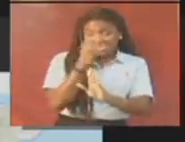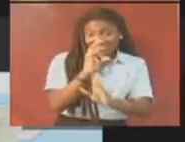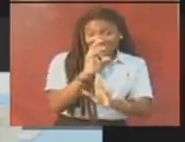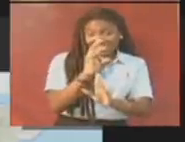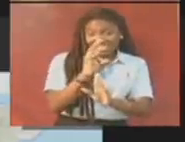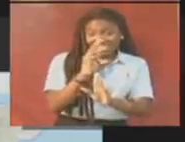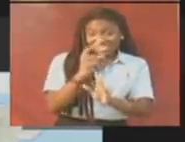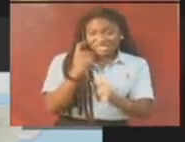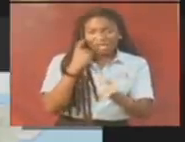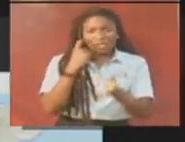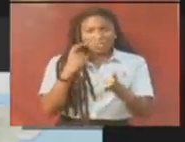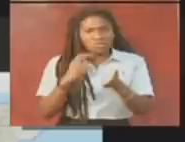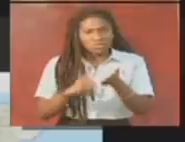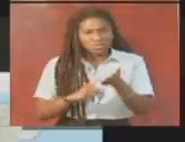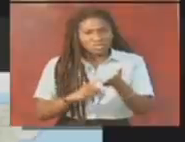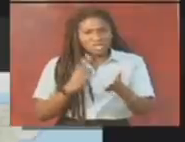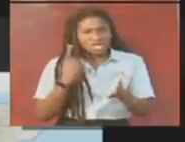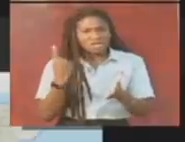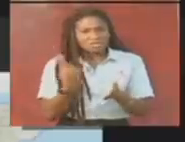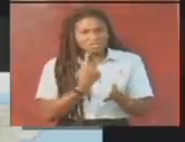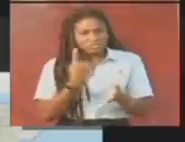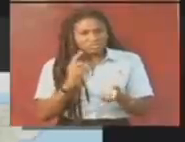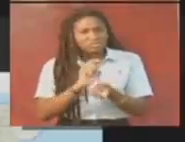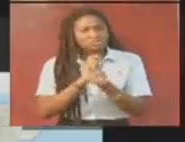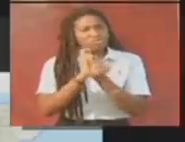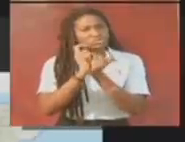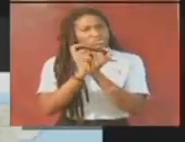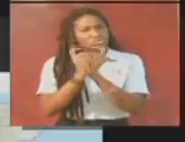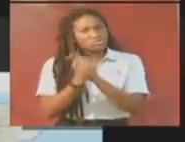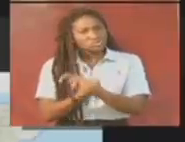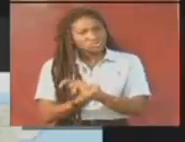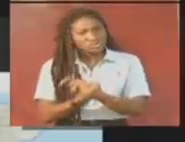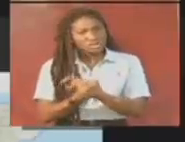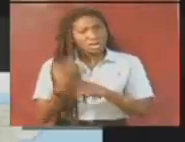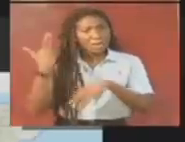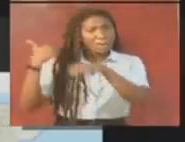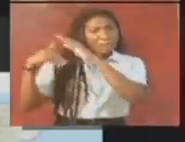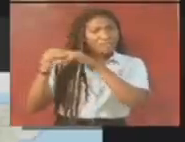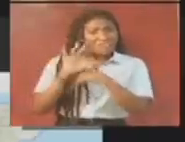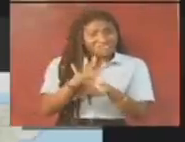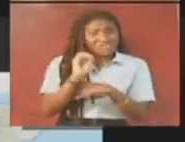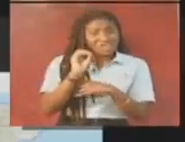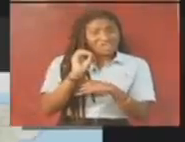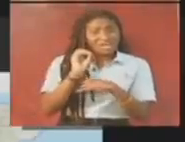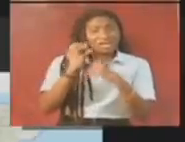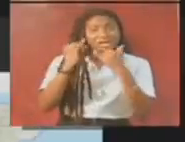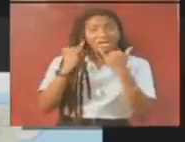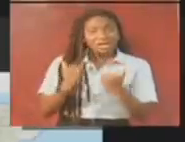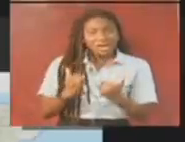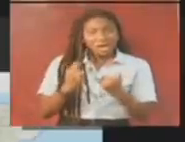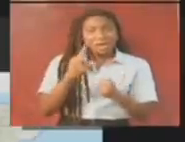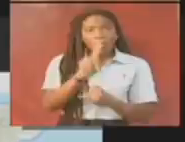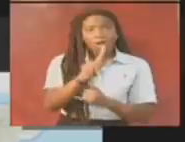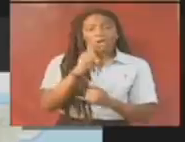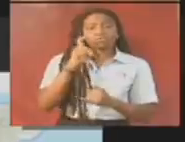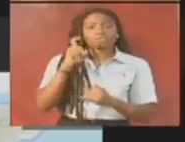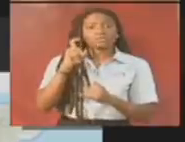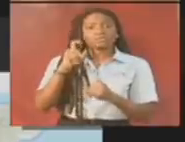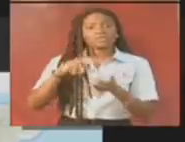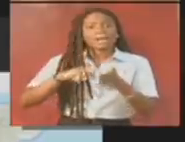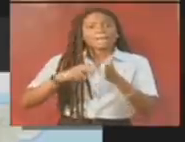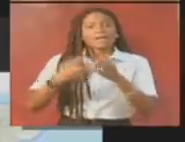know, the range changed from 0 to 50 to now 0 to 100, clearly representing that increase in cases, which we would have